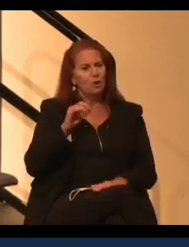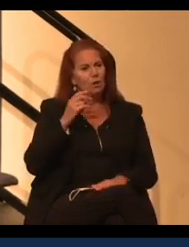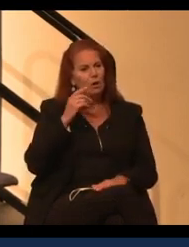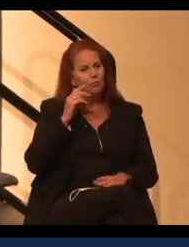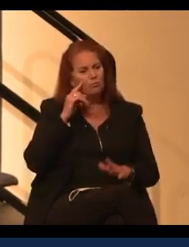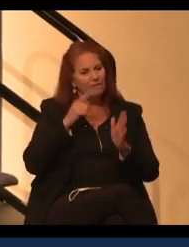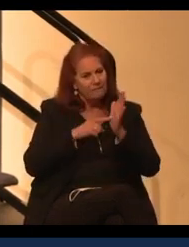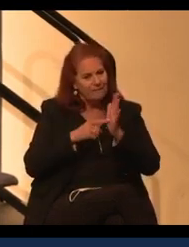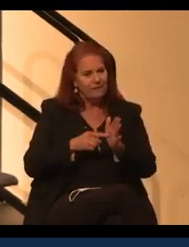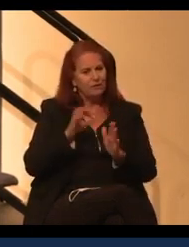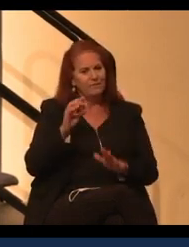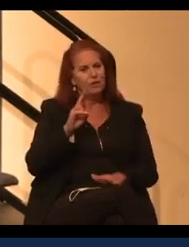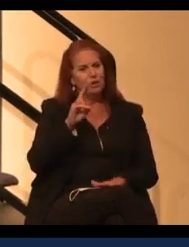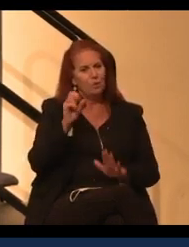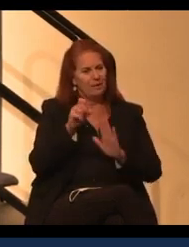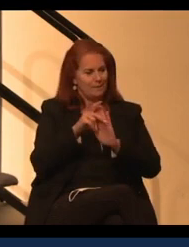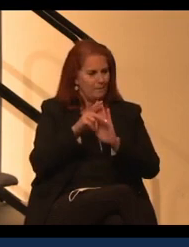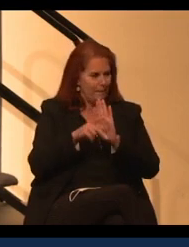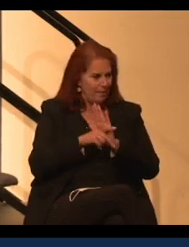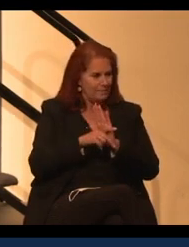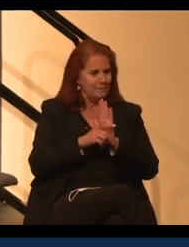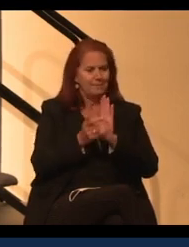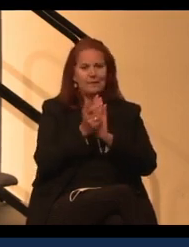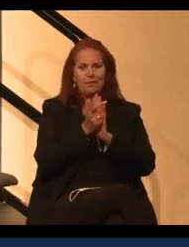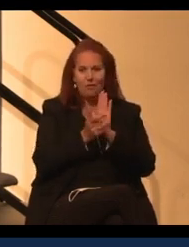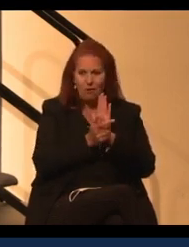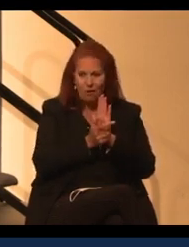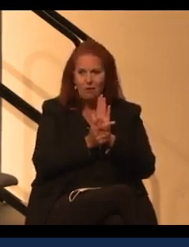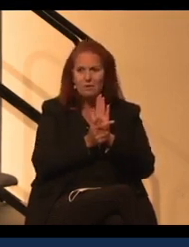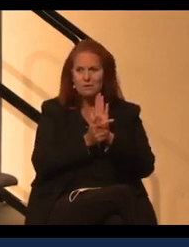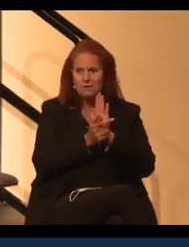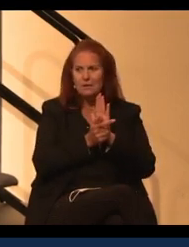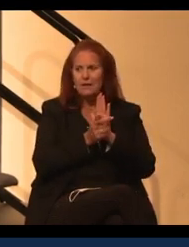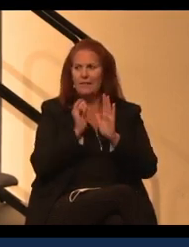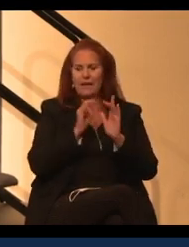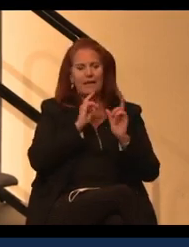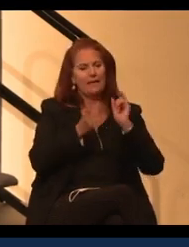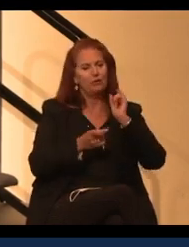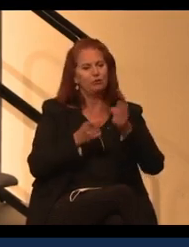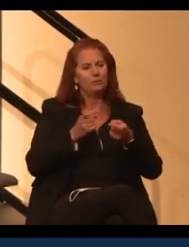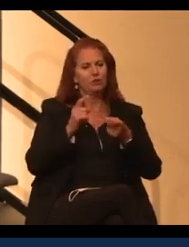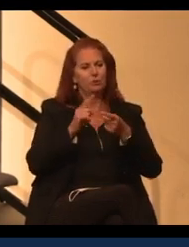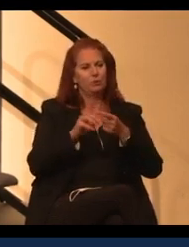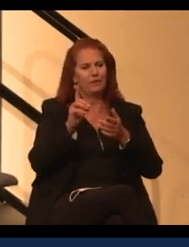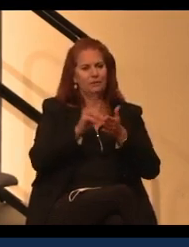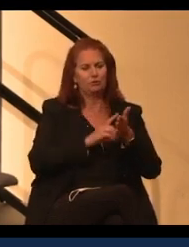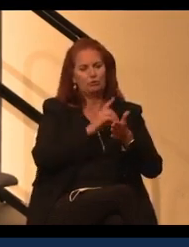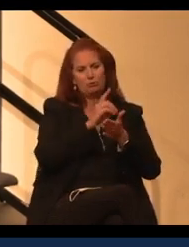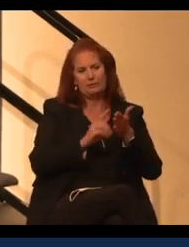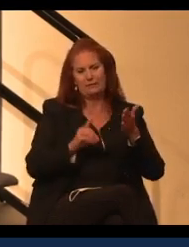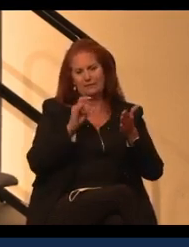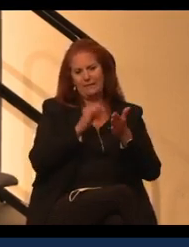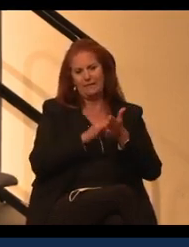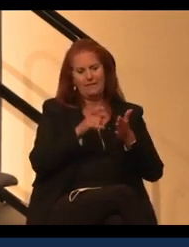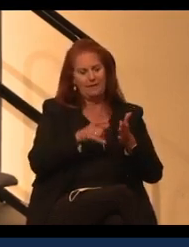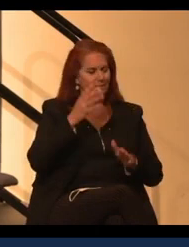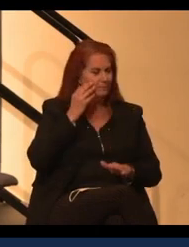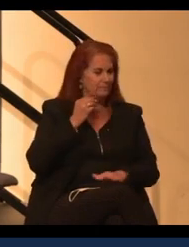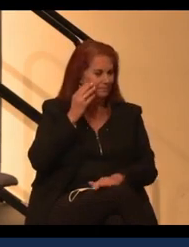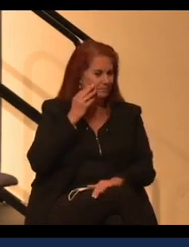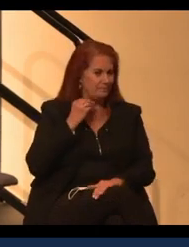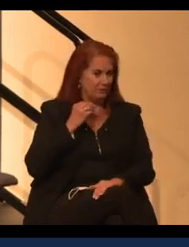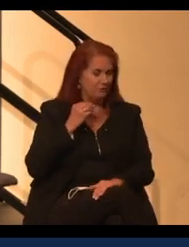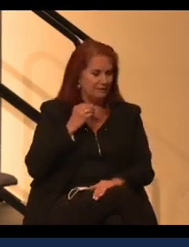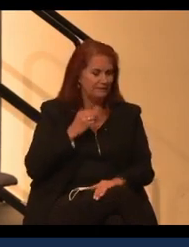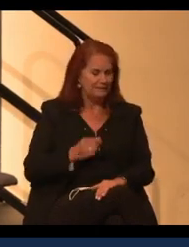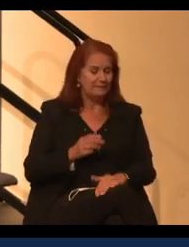of US policies and laws that have contributed to the discrimination that they have been encountering